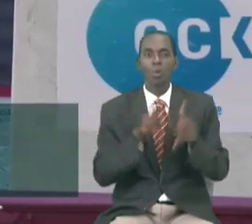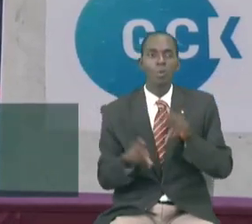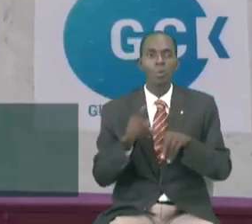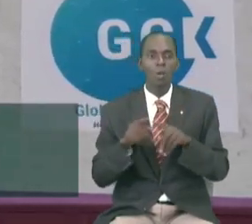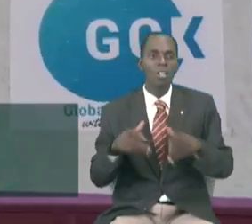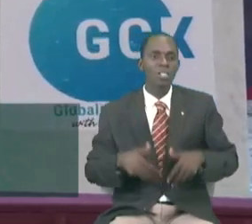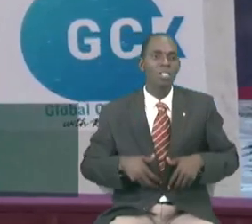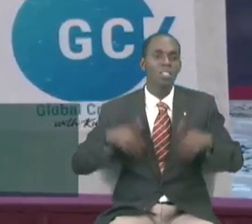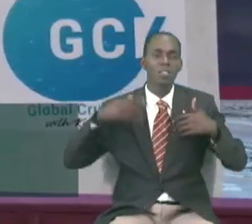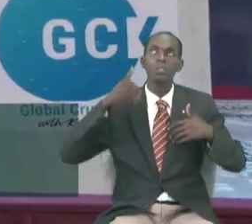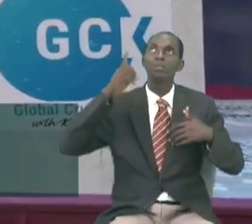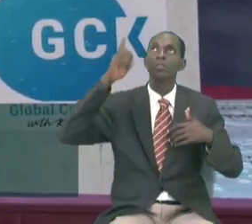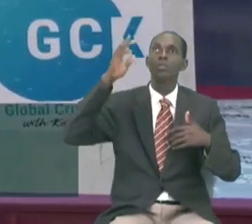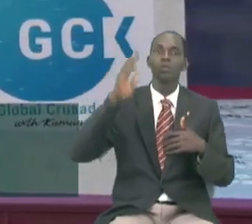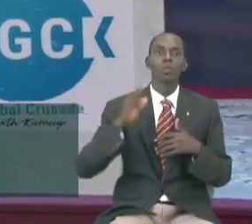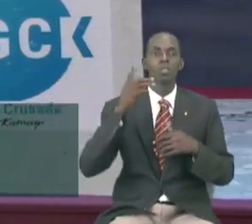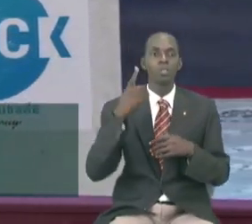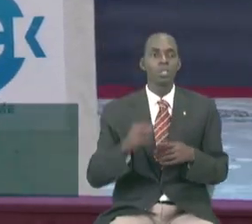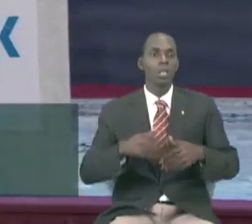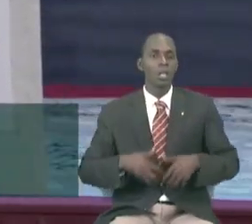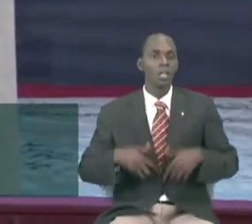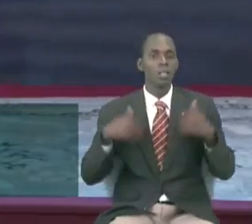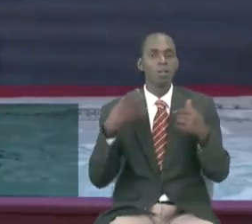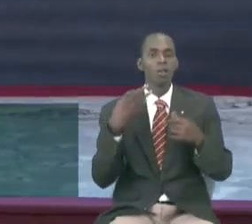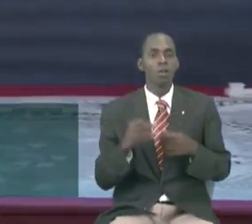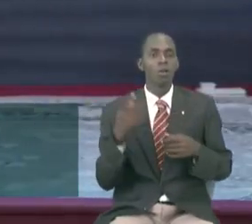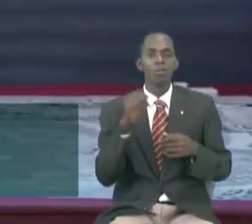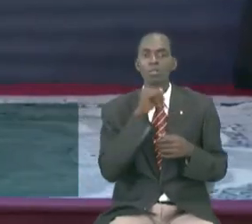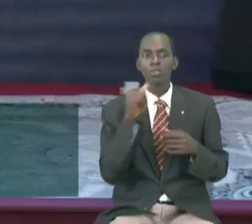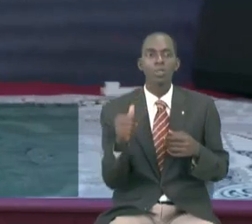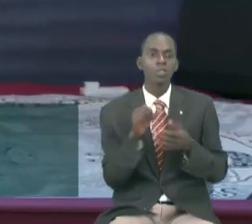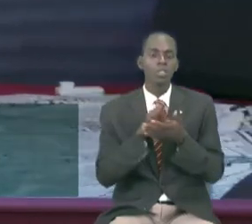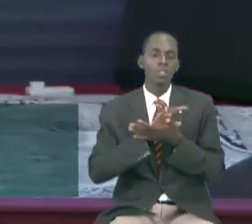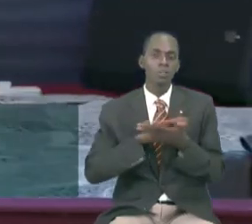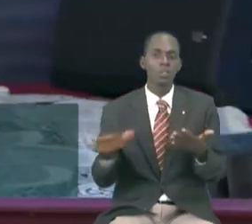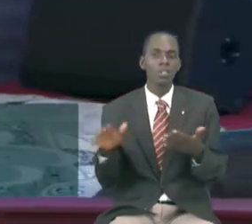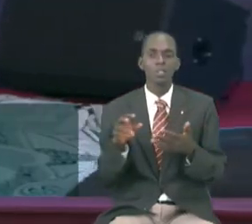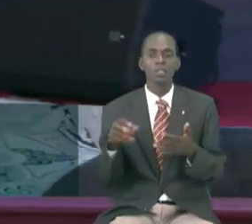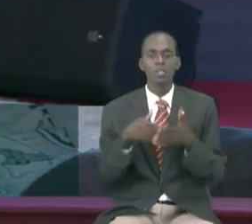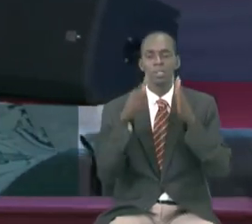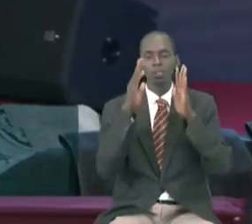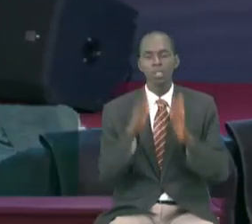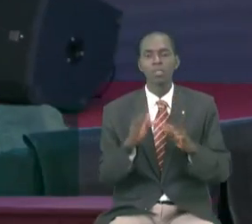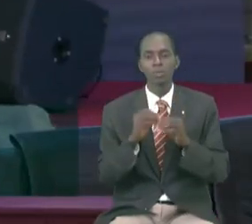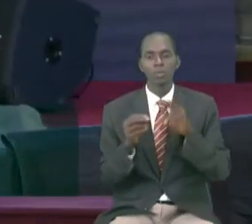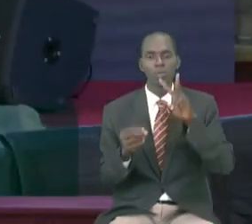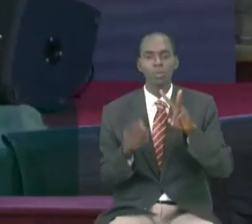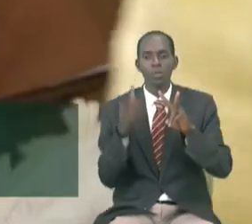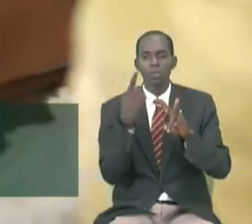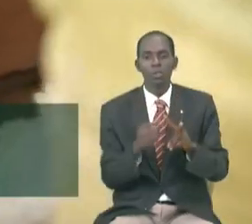patriot. Number two, the anxiety of an unsatisfied person, the anxiety of